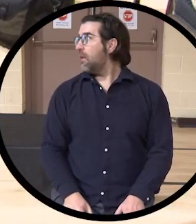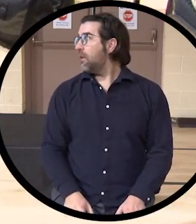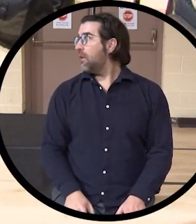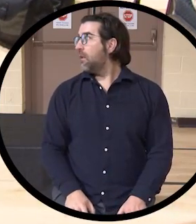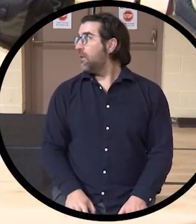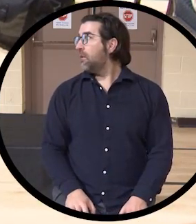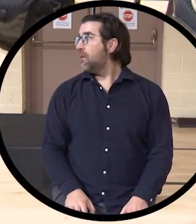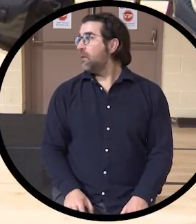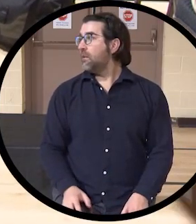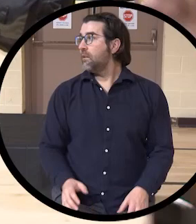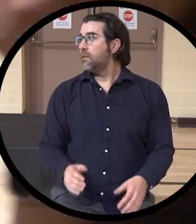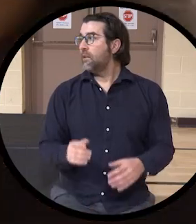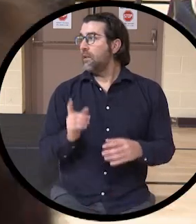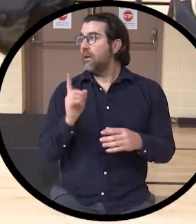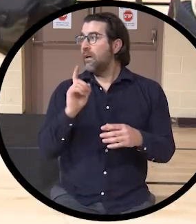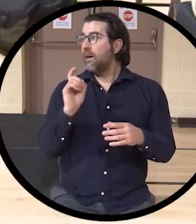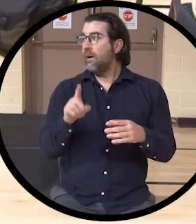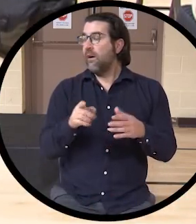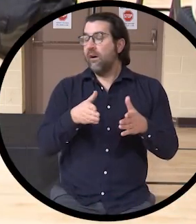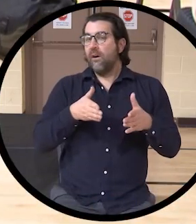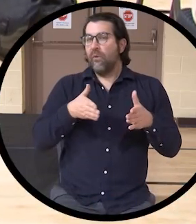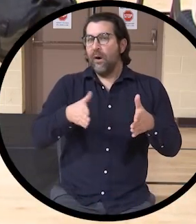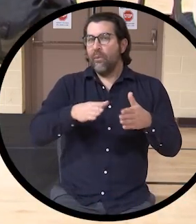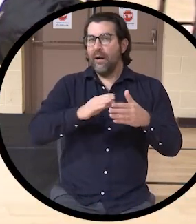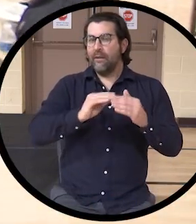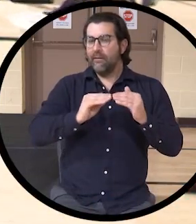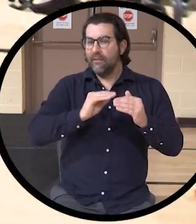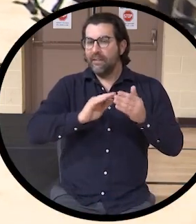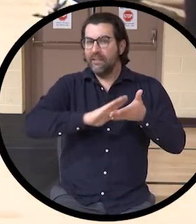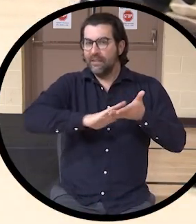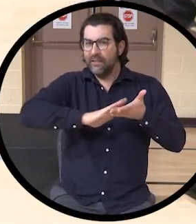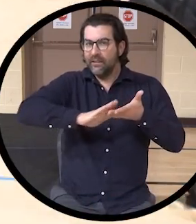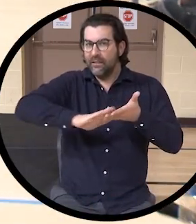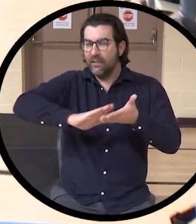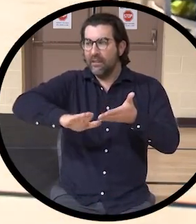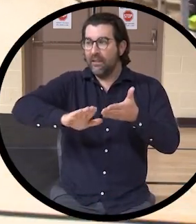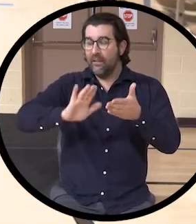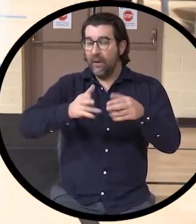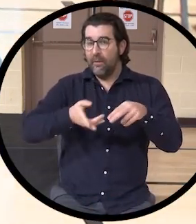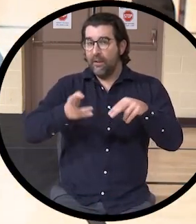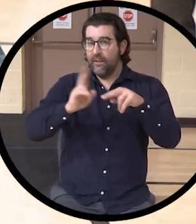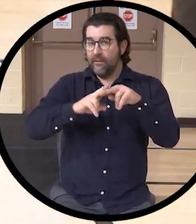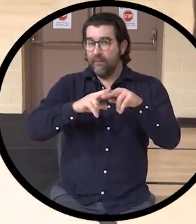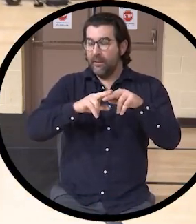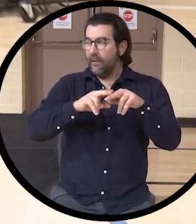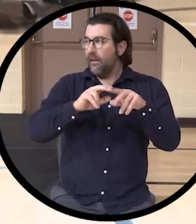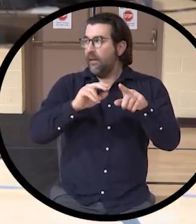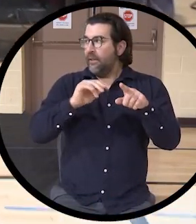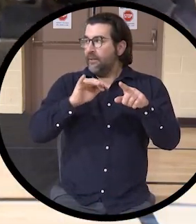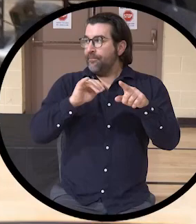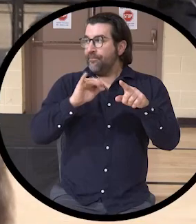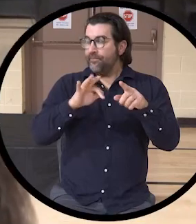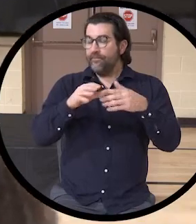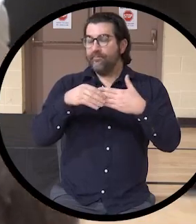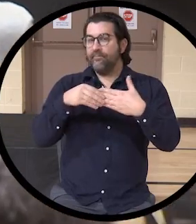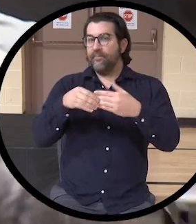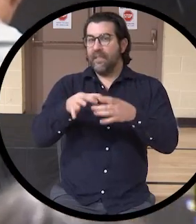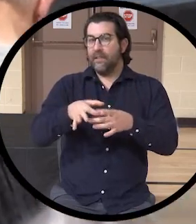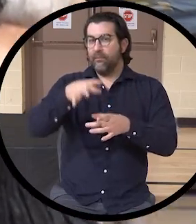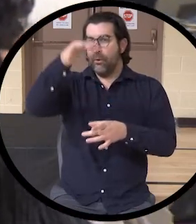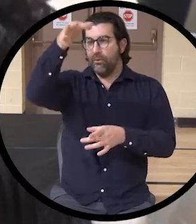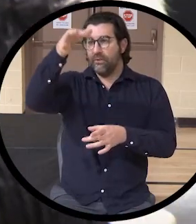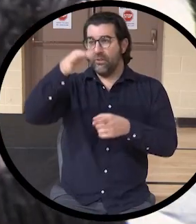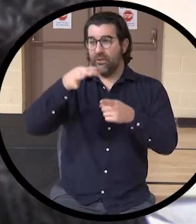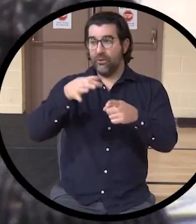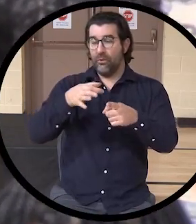there about roadway maintenance, whether that will be increased as part of this project, and then whether the flex posts are a hindrance